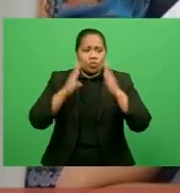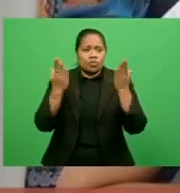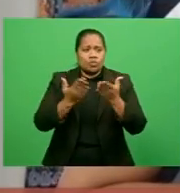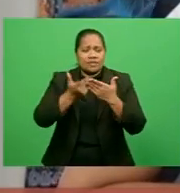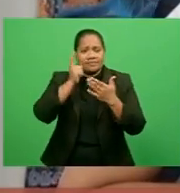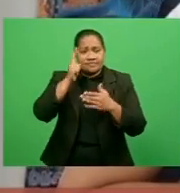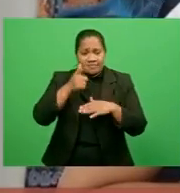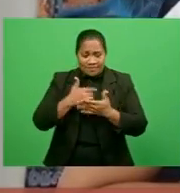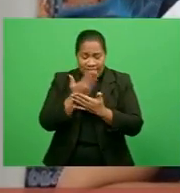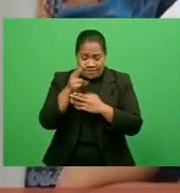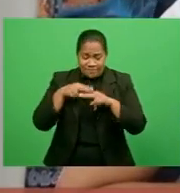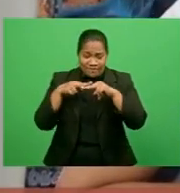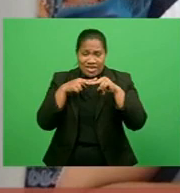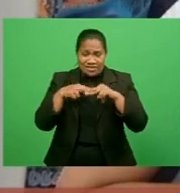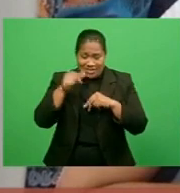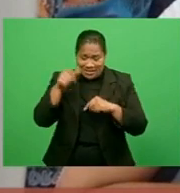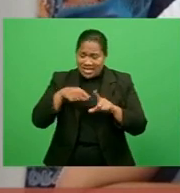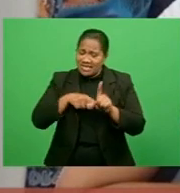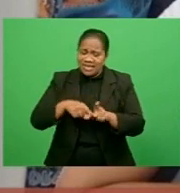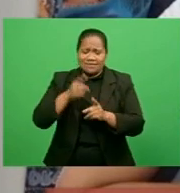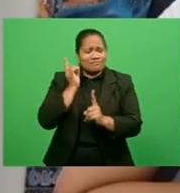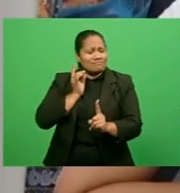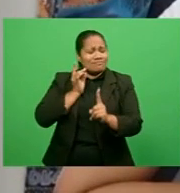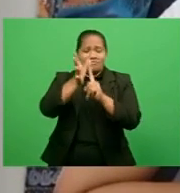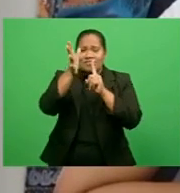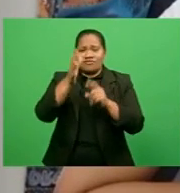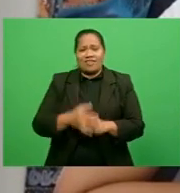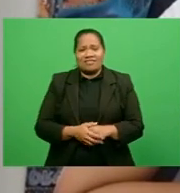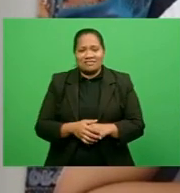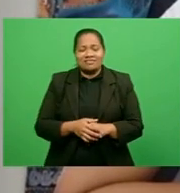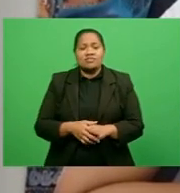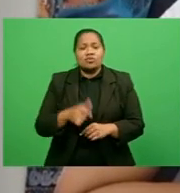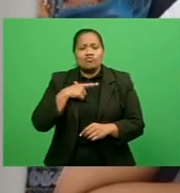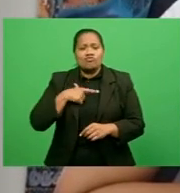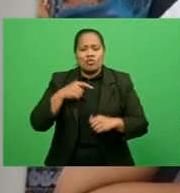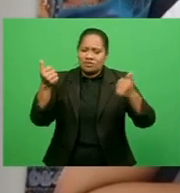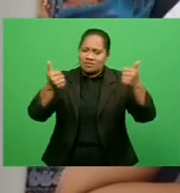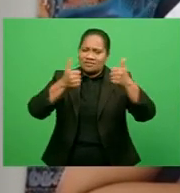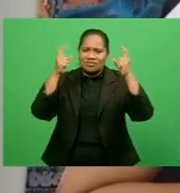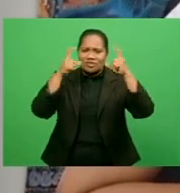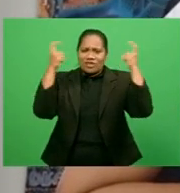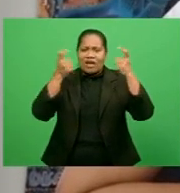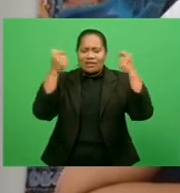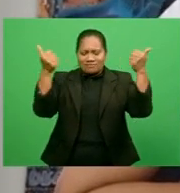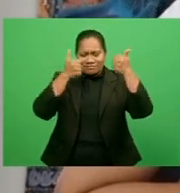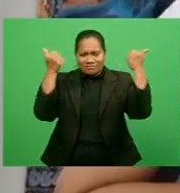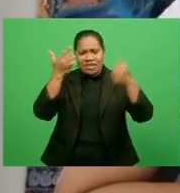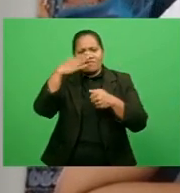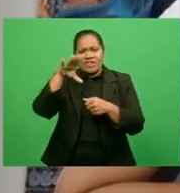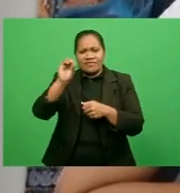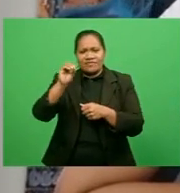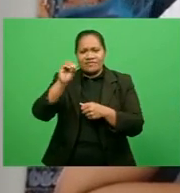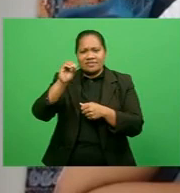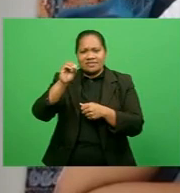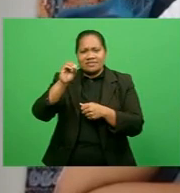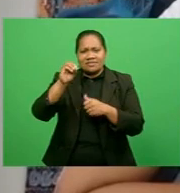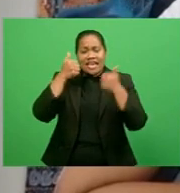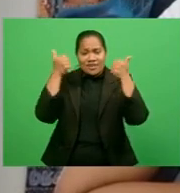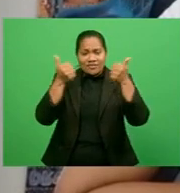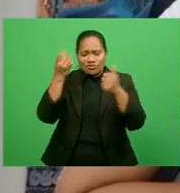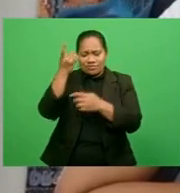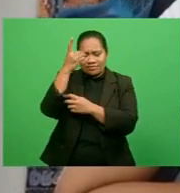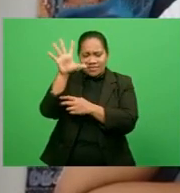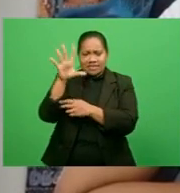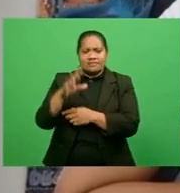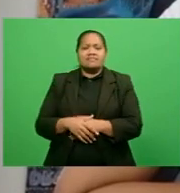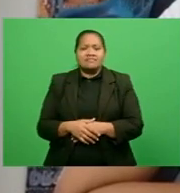particularly special this year as we are celebrating the 50th anniversary of our nation's independence on the 10th of October 2020, which is